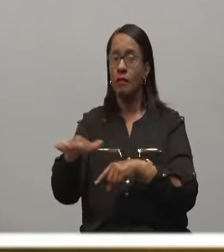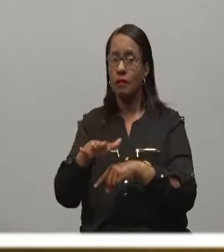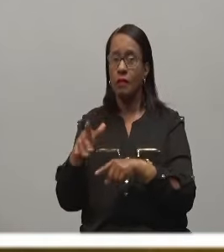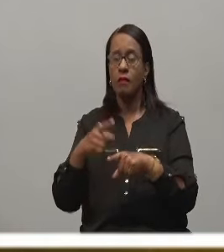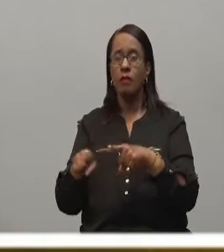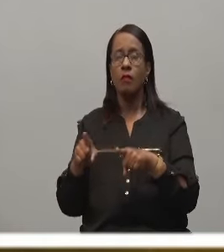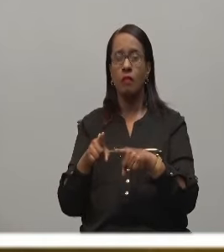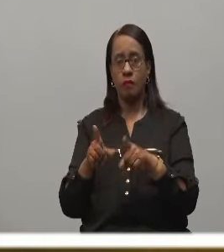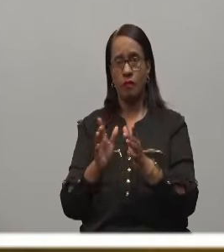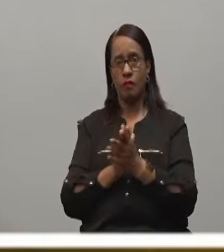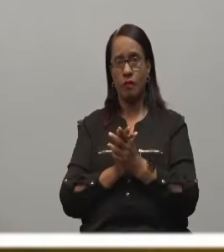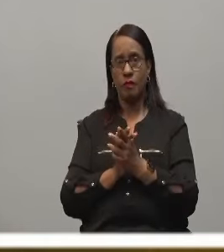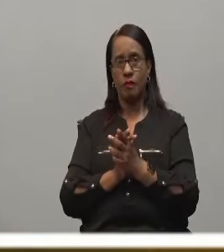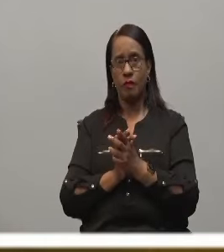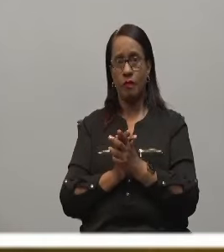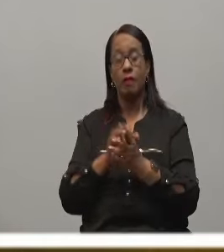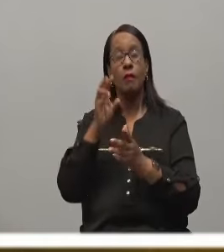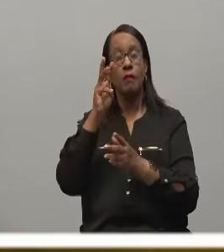Y'all don't find that a little strange?